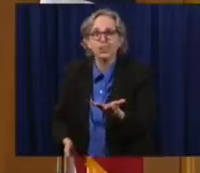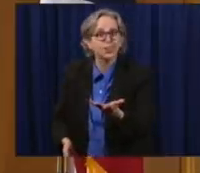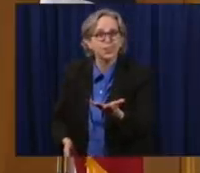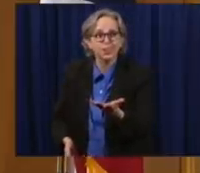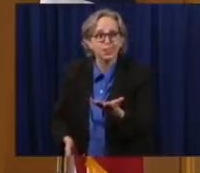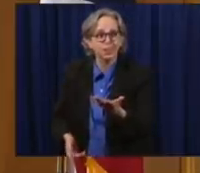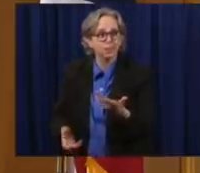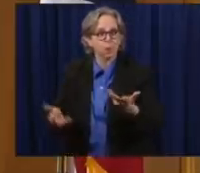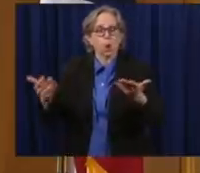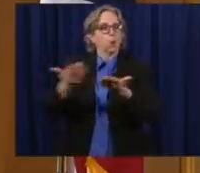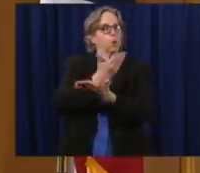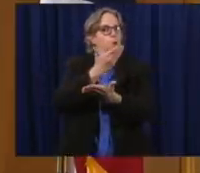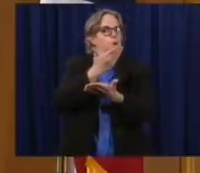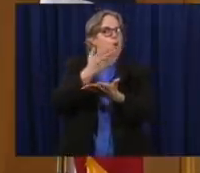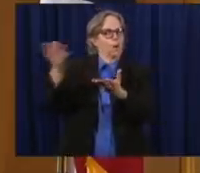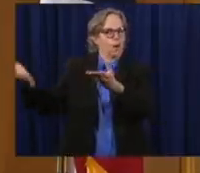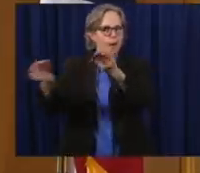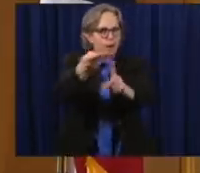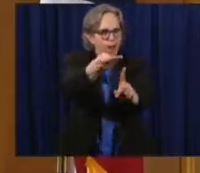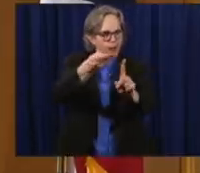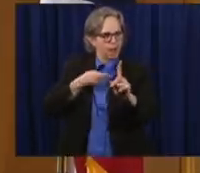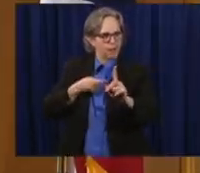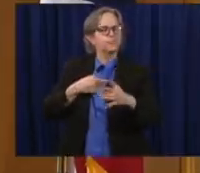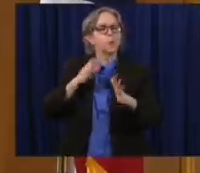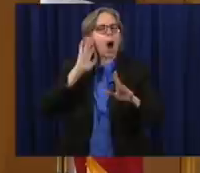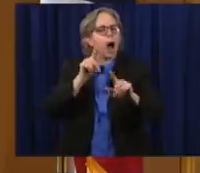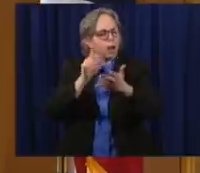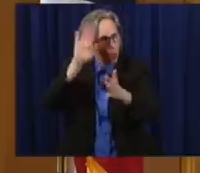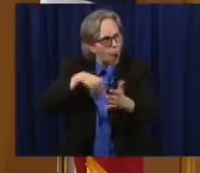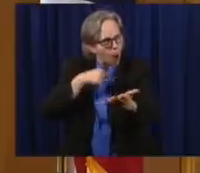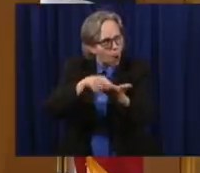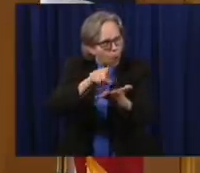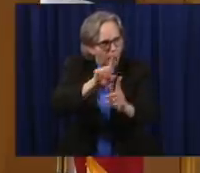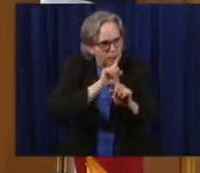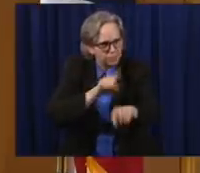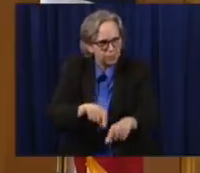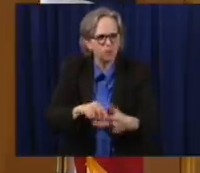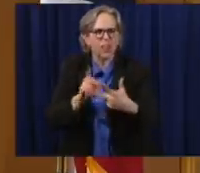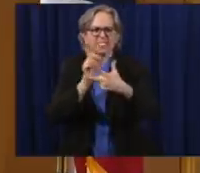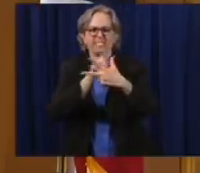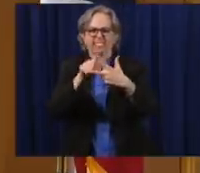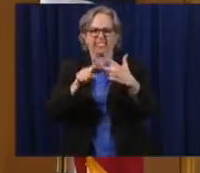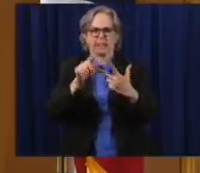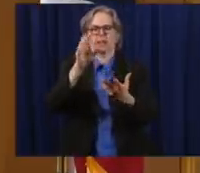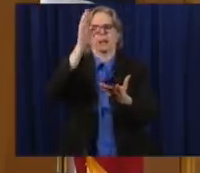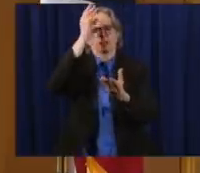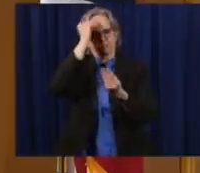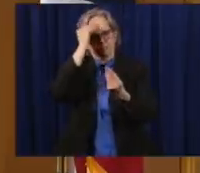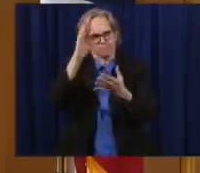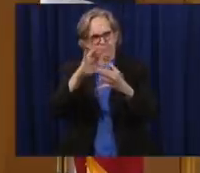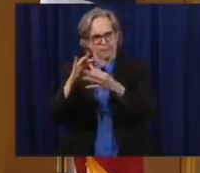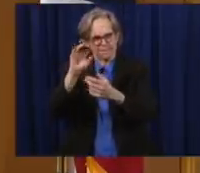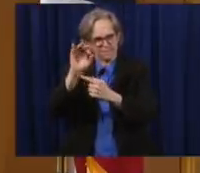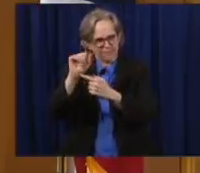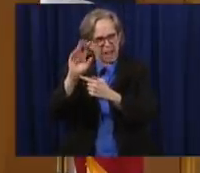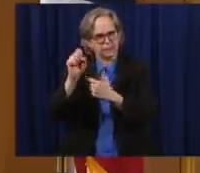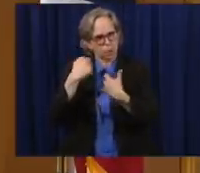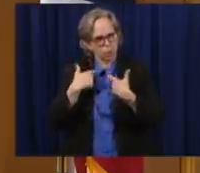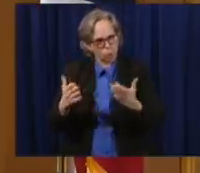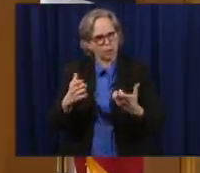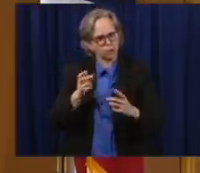progress. I owe you an answer, but those are three kind of basic principles or facts that I wanted to mention.